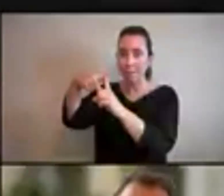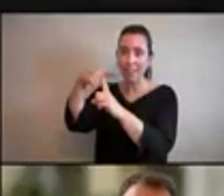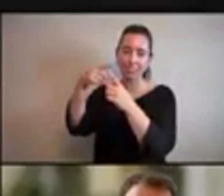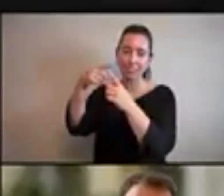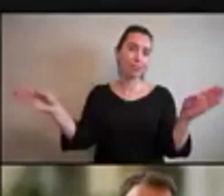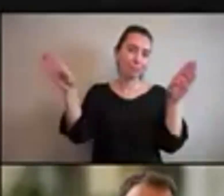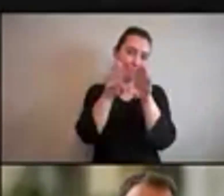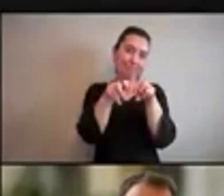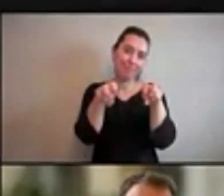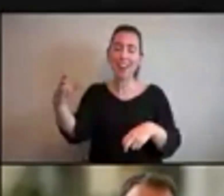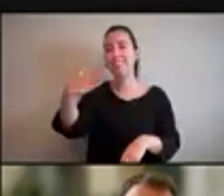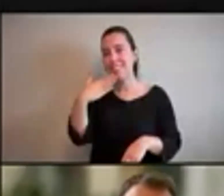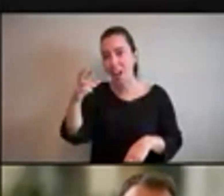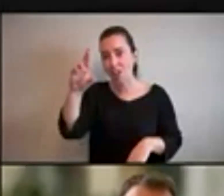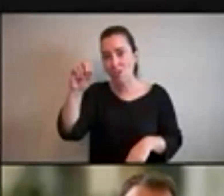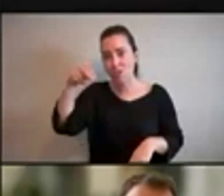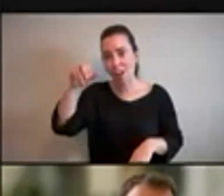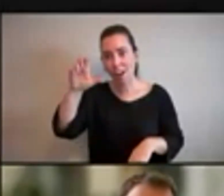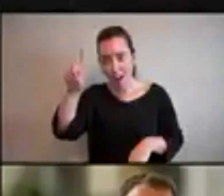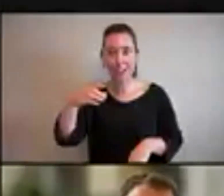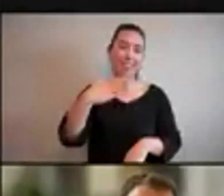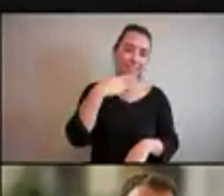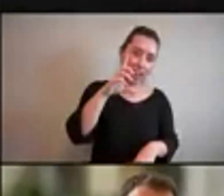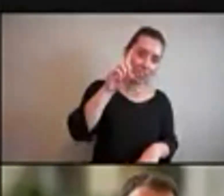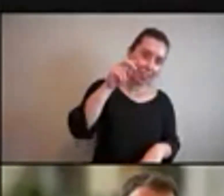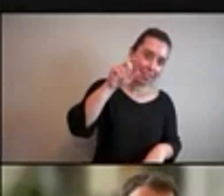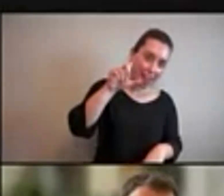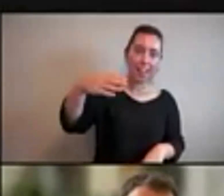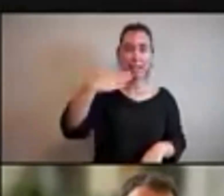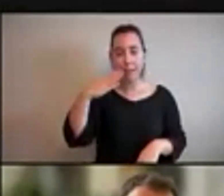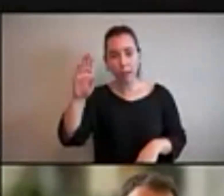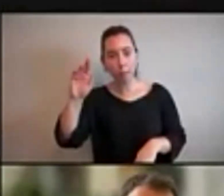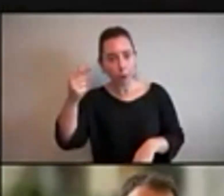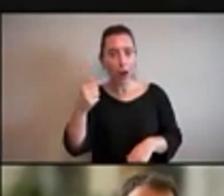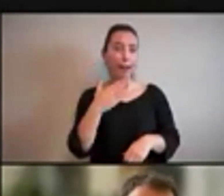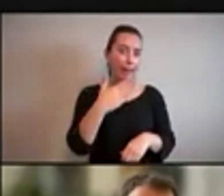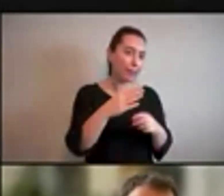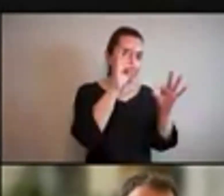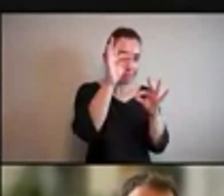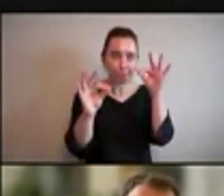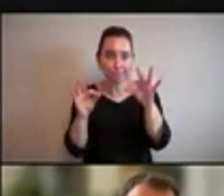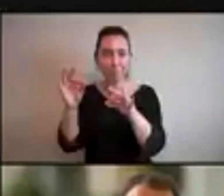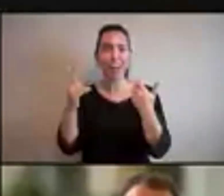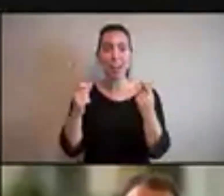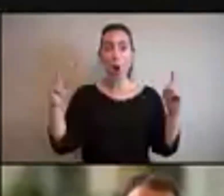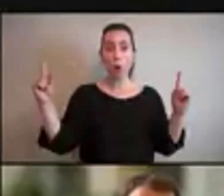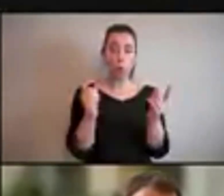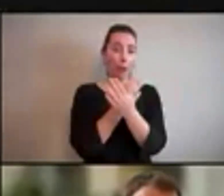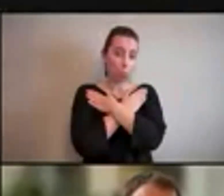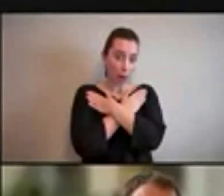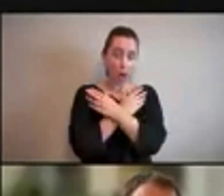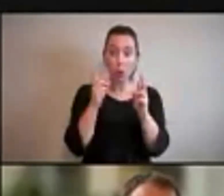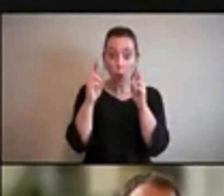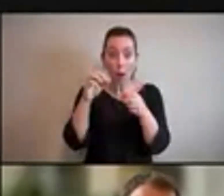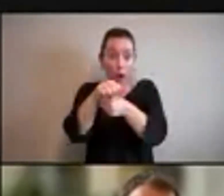your interventions here and for answering questions. And we will now move to a short break. I hope we have coffee in the room,